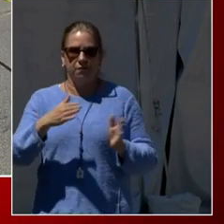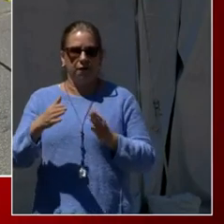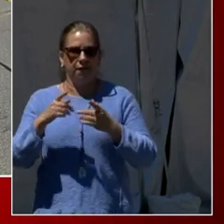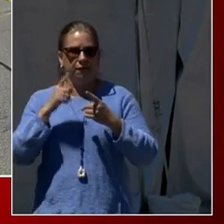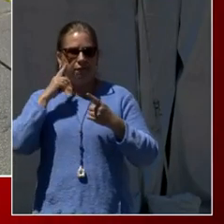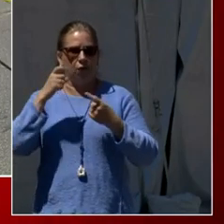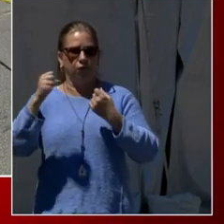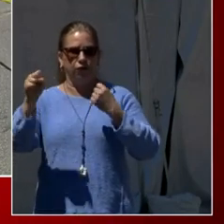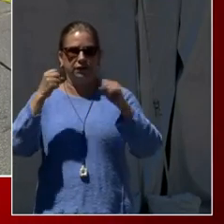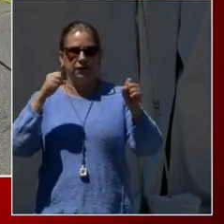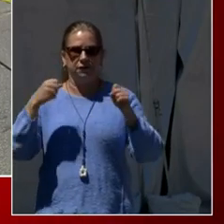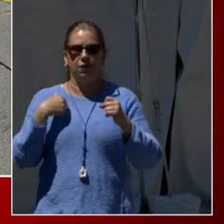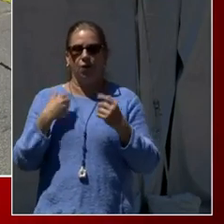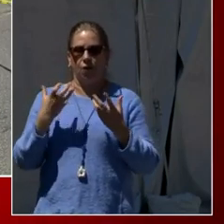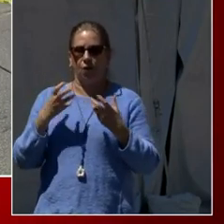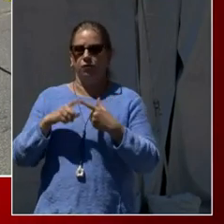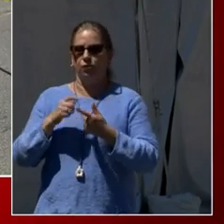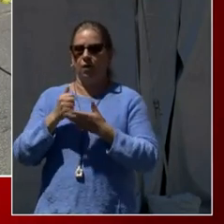Yes. Could I follow? Sure.